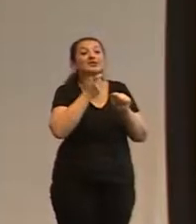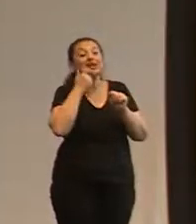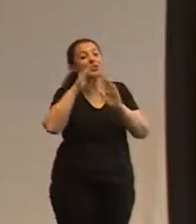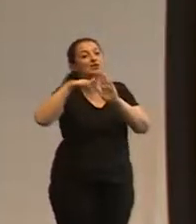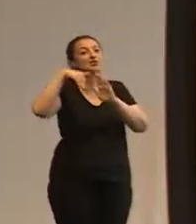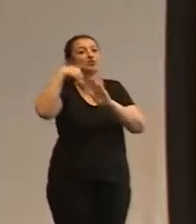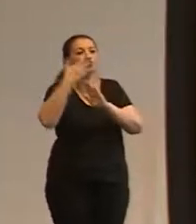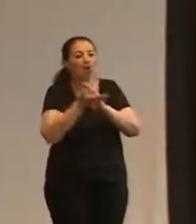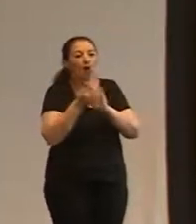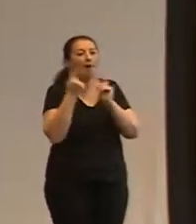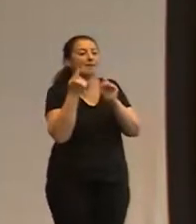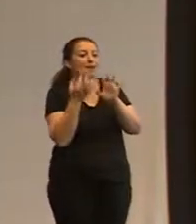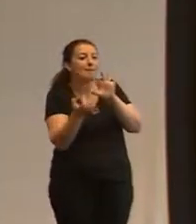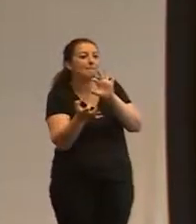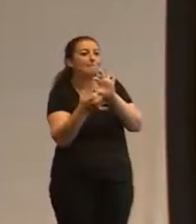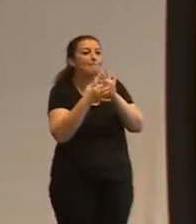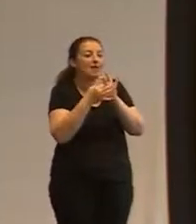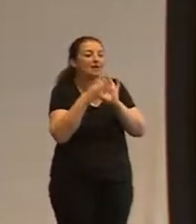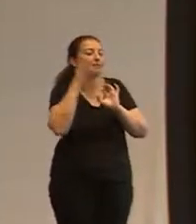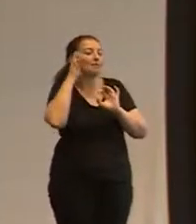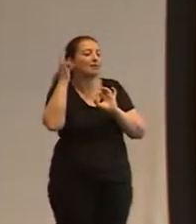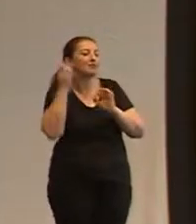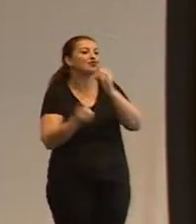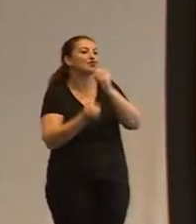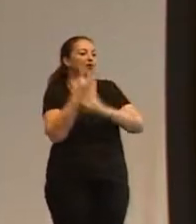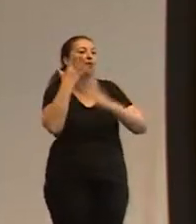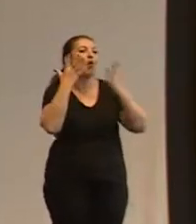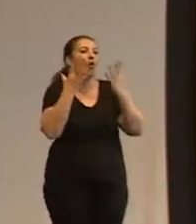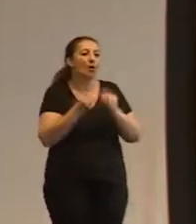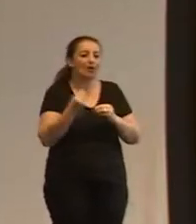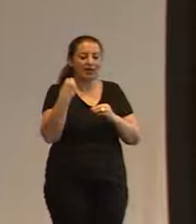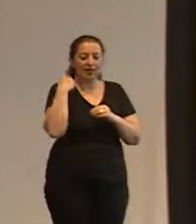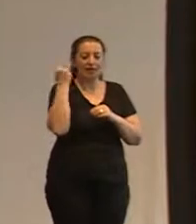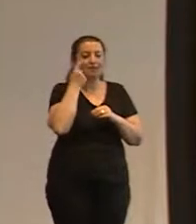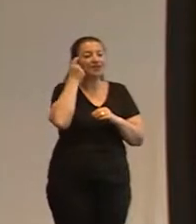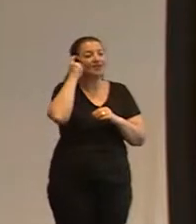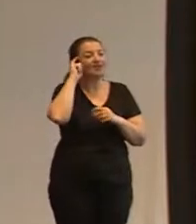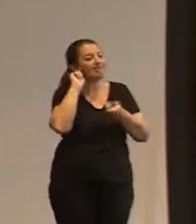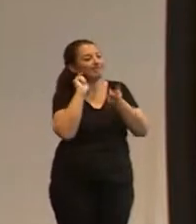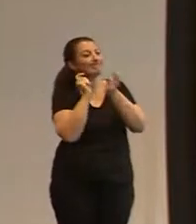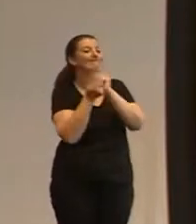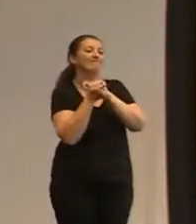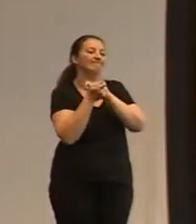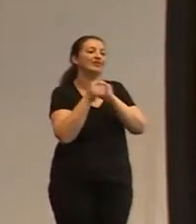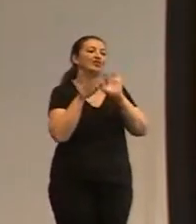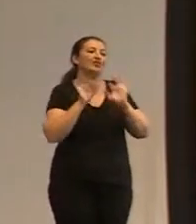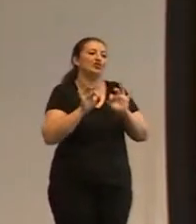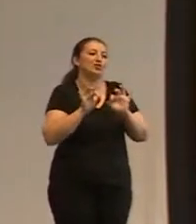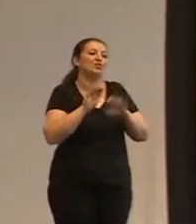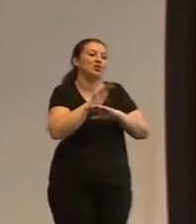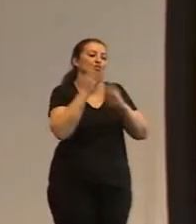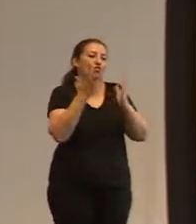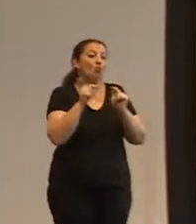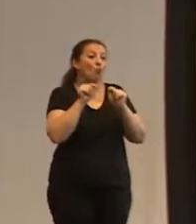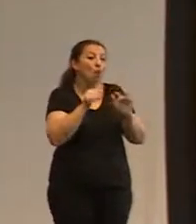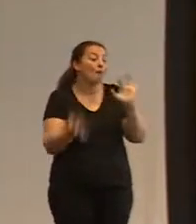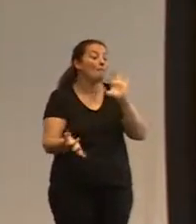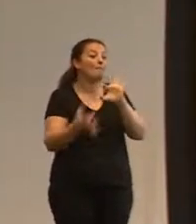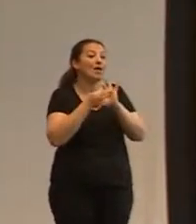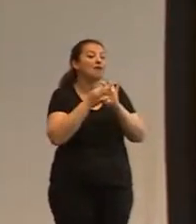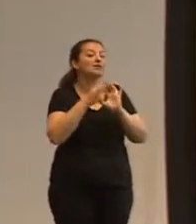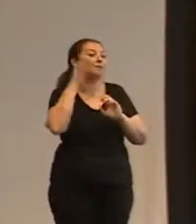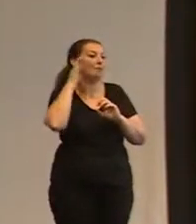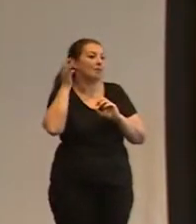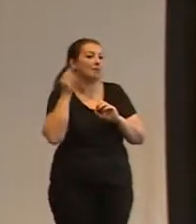changed human thinking and 400 years this science of interconnectedness is now creating a new